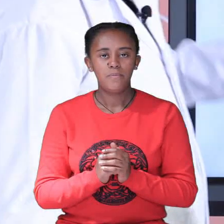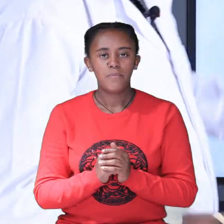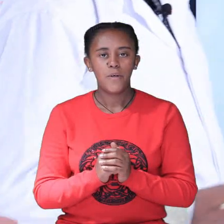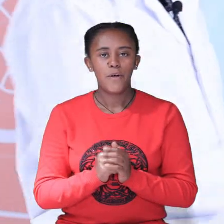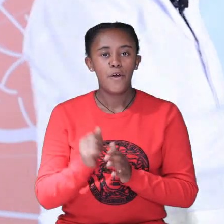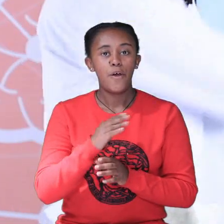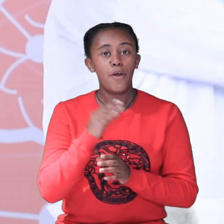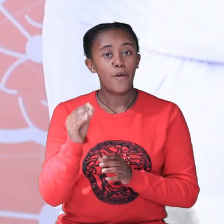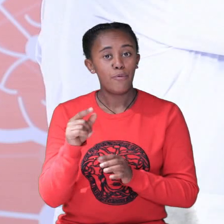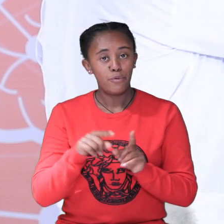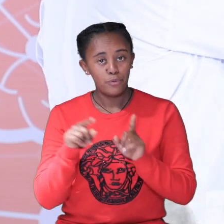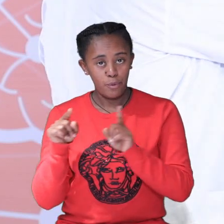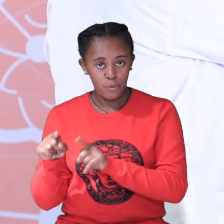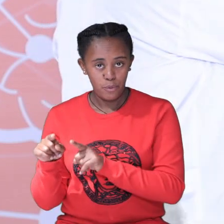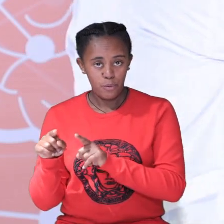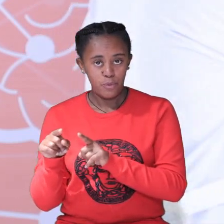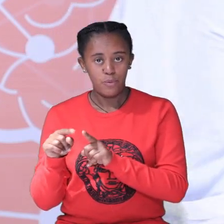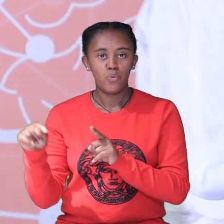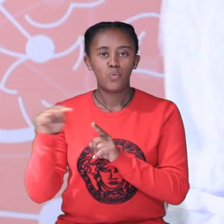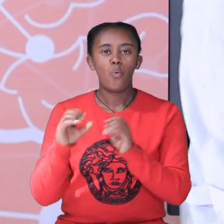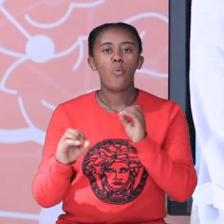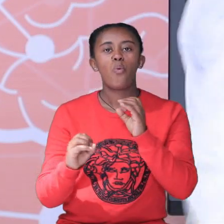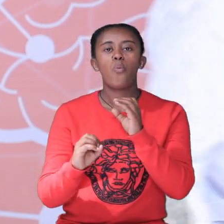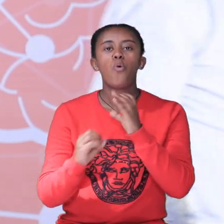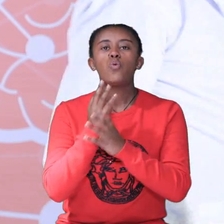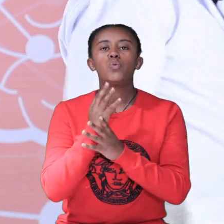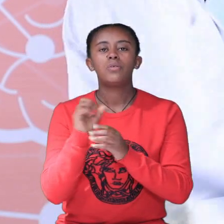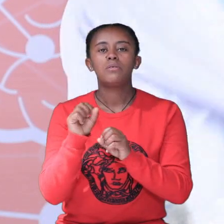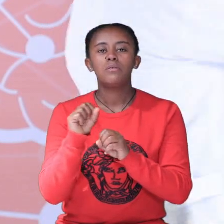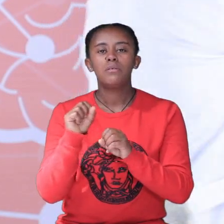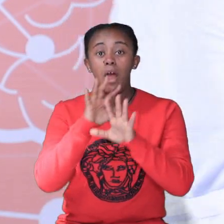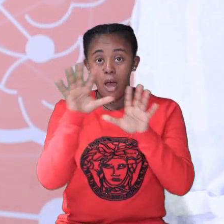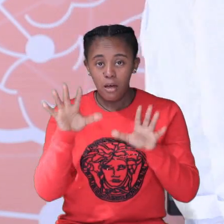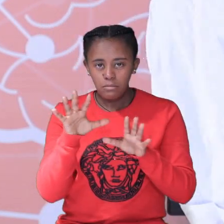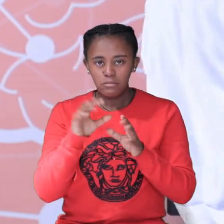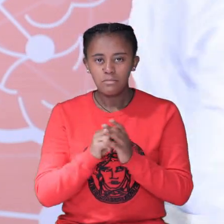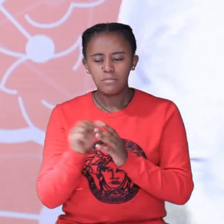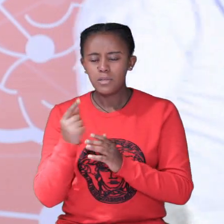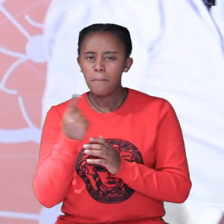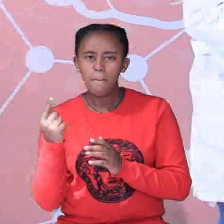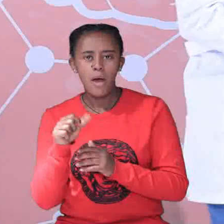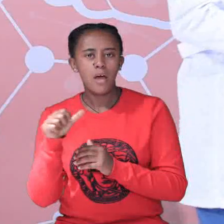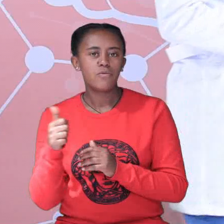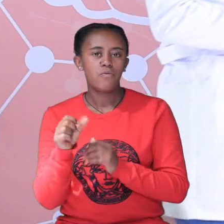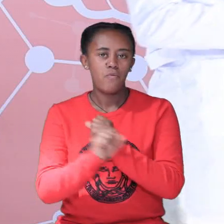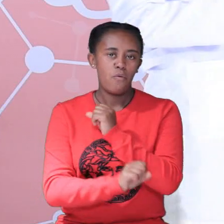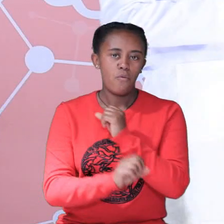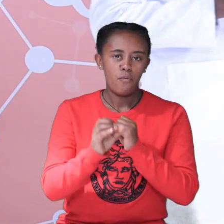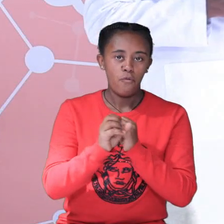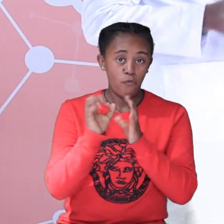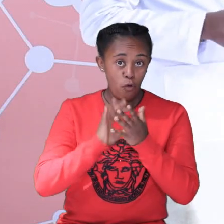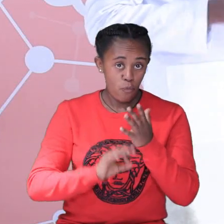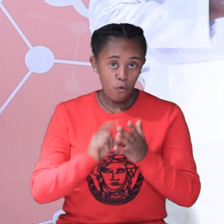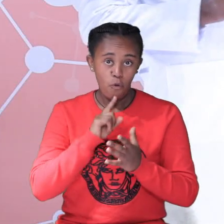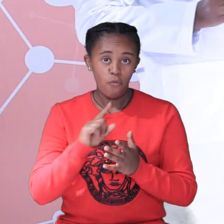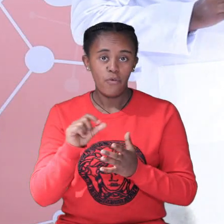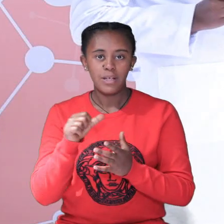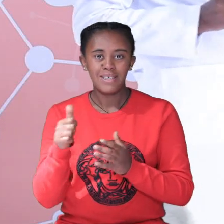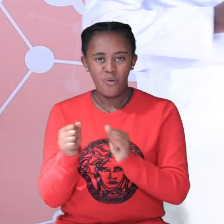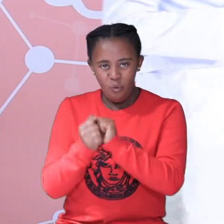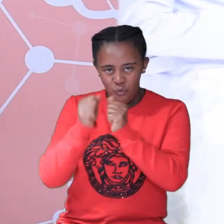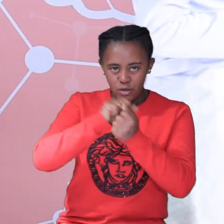and also to produce lights, some other form of energy have to be converted to